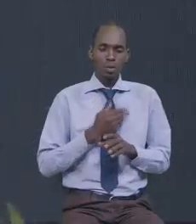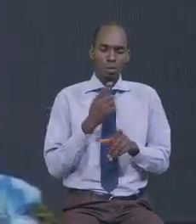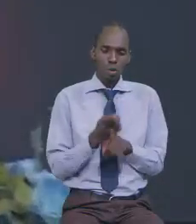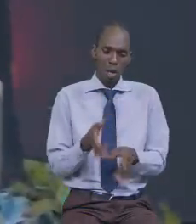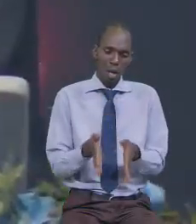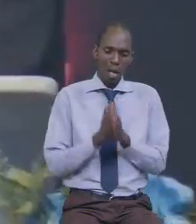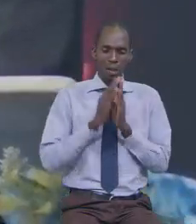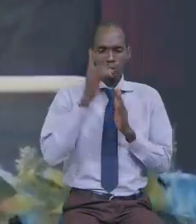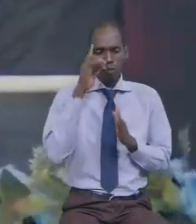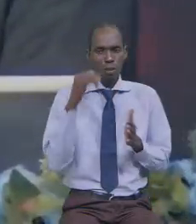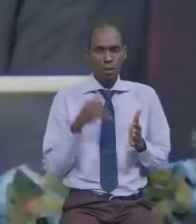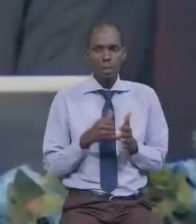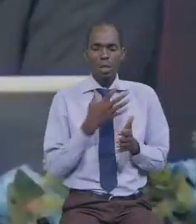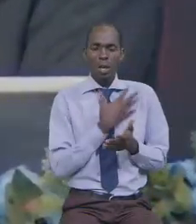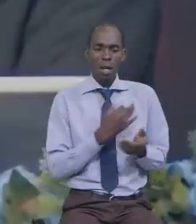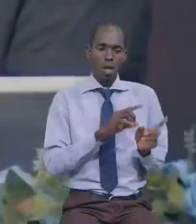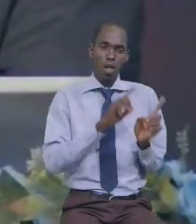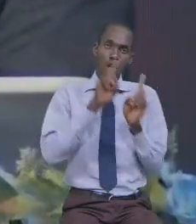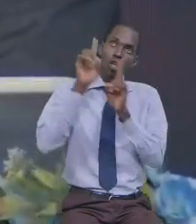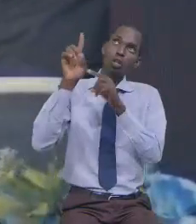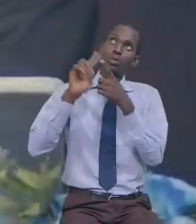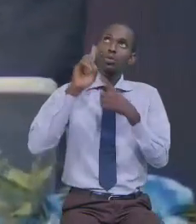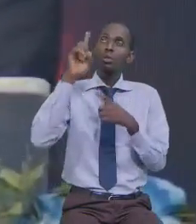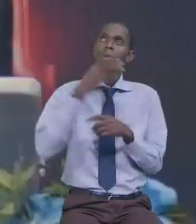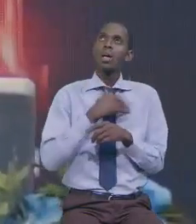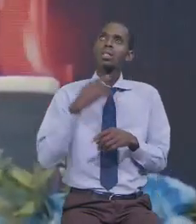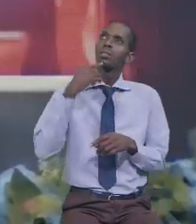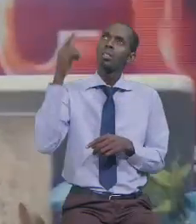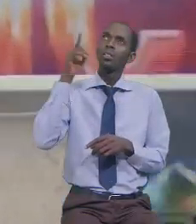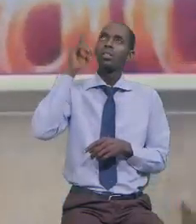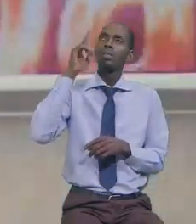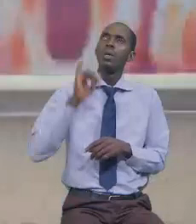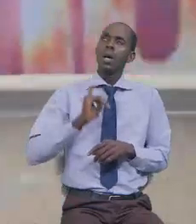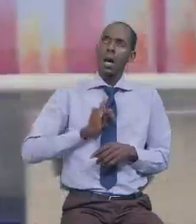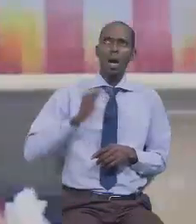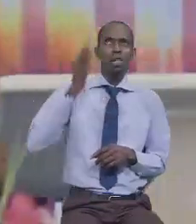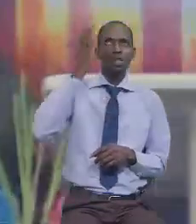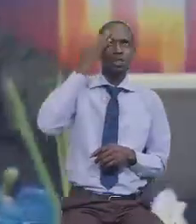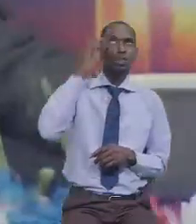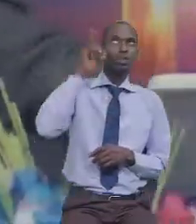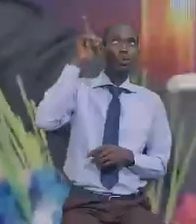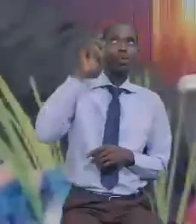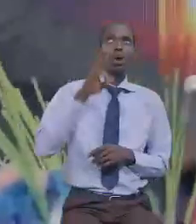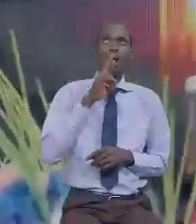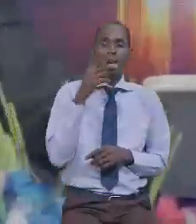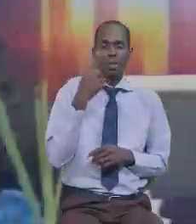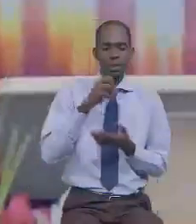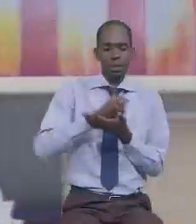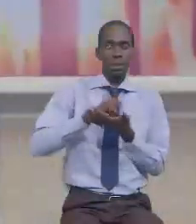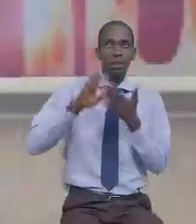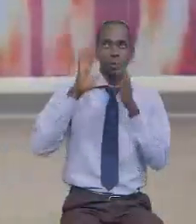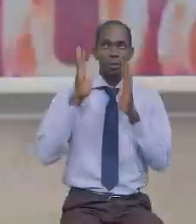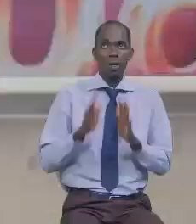to come to him and to say, I know that you are the sanctifier of your